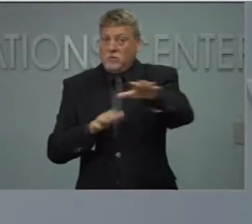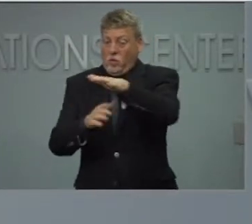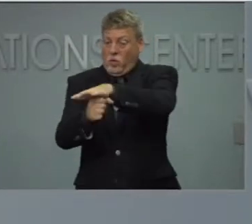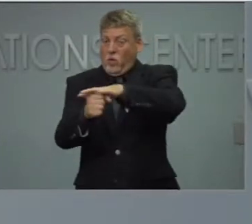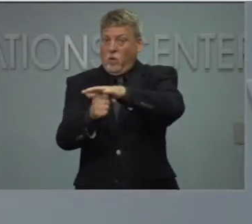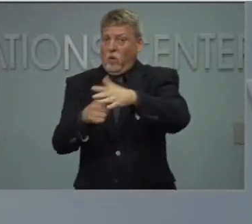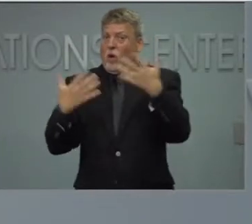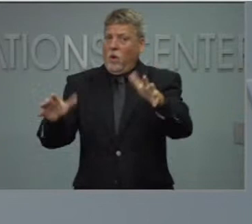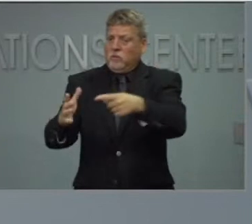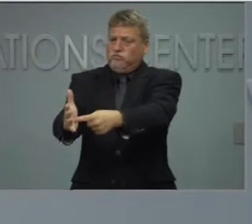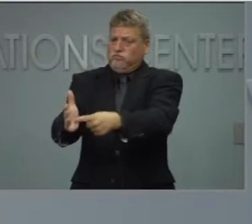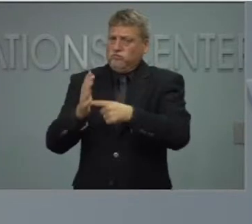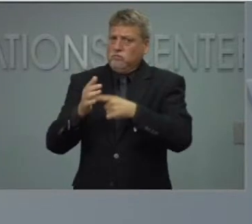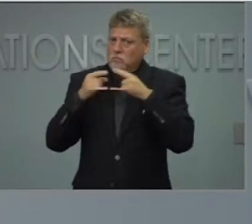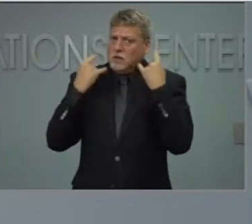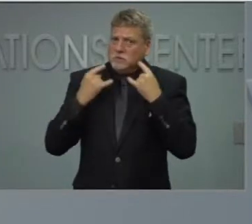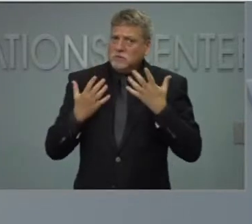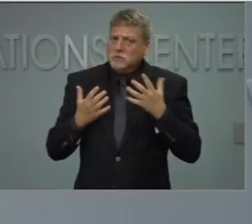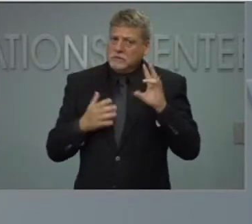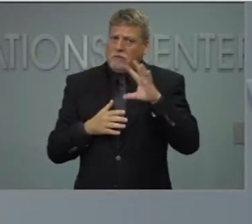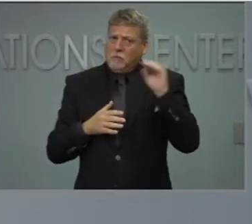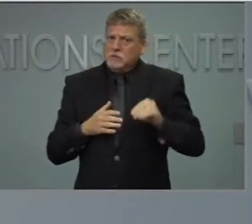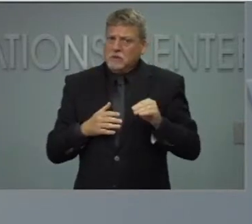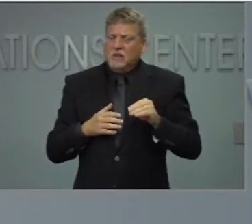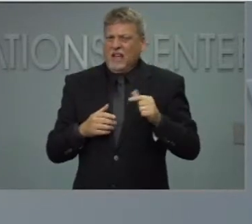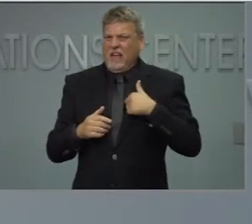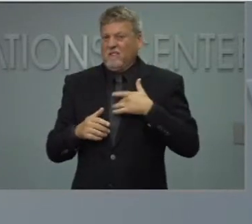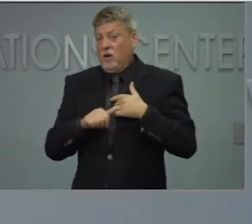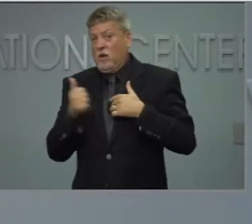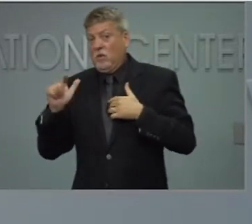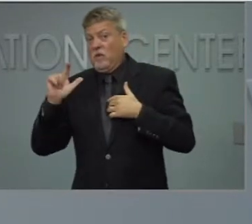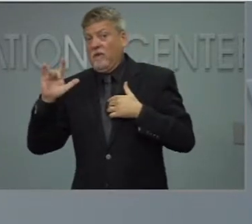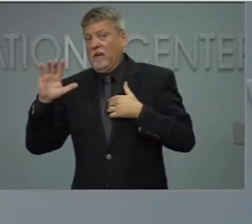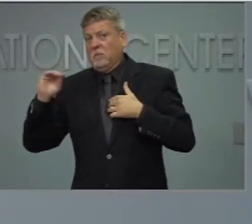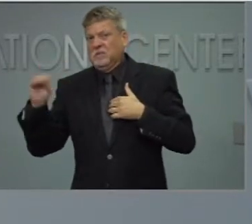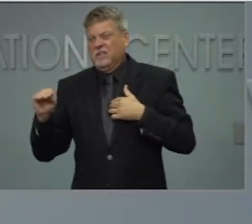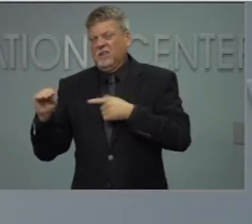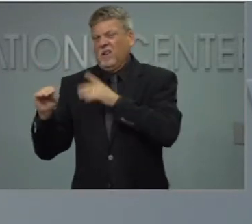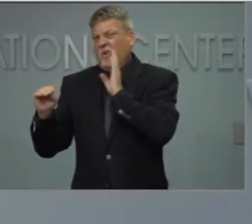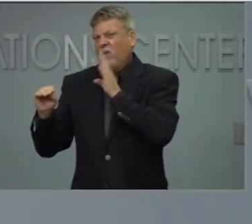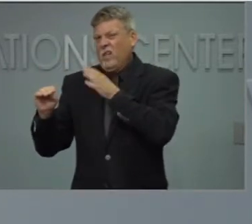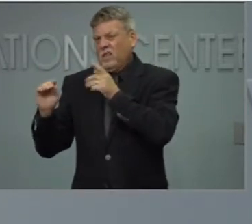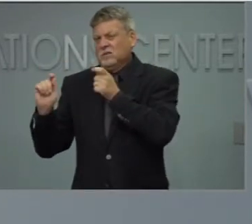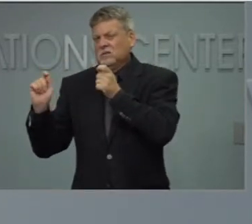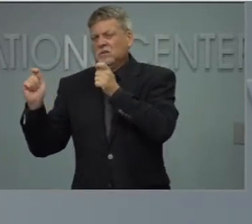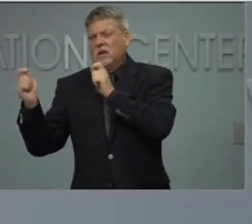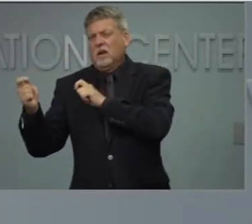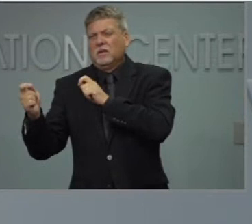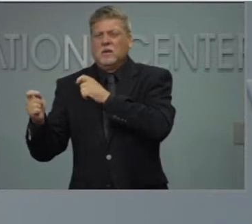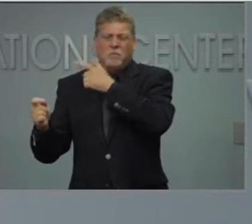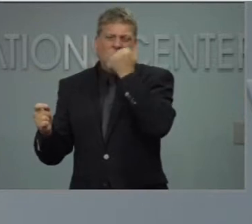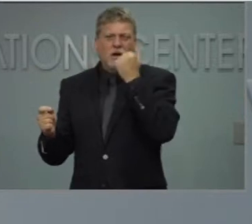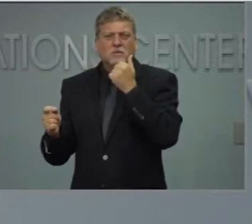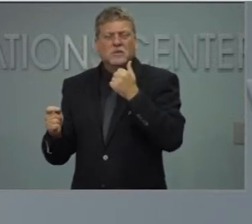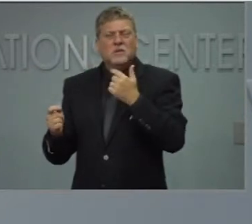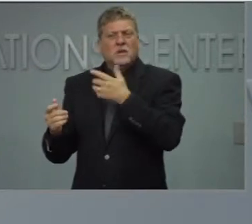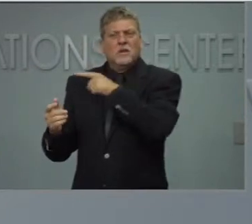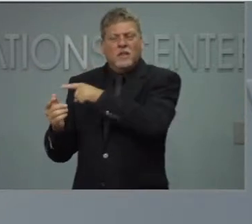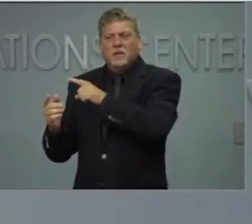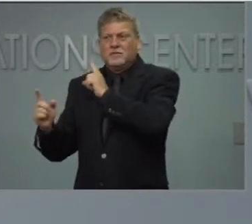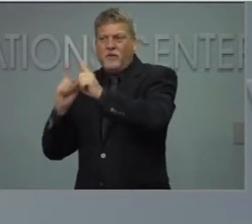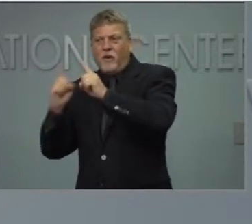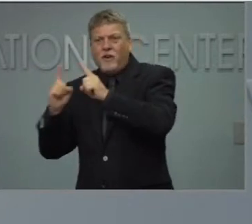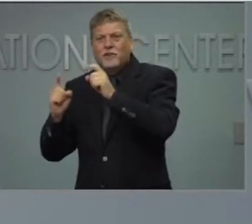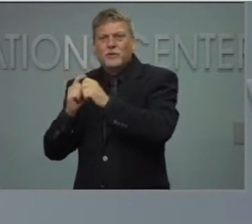believe more and more school systems are going to be coming online because of the conversations that they are having